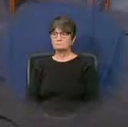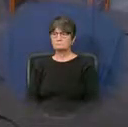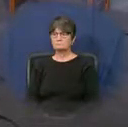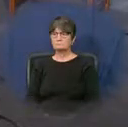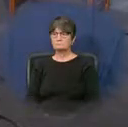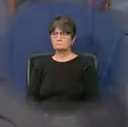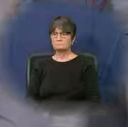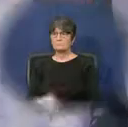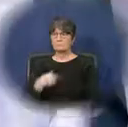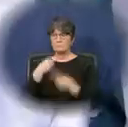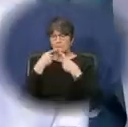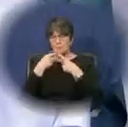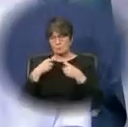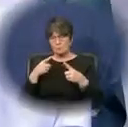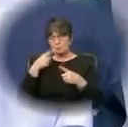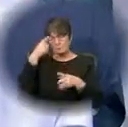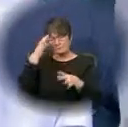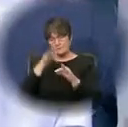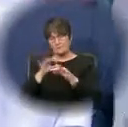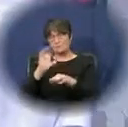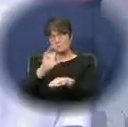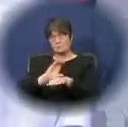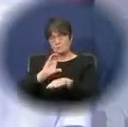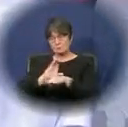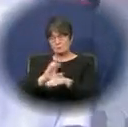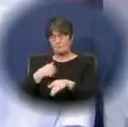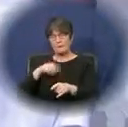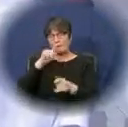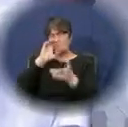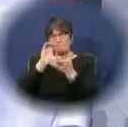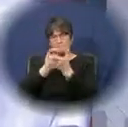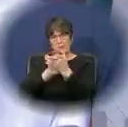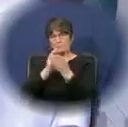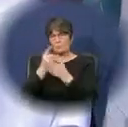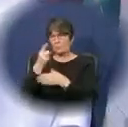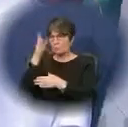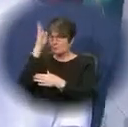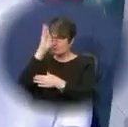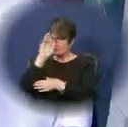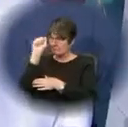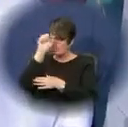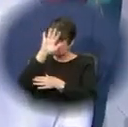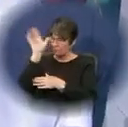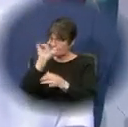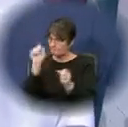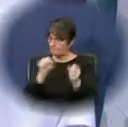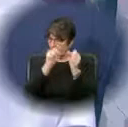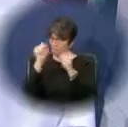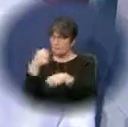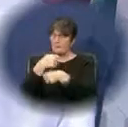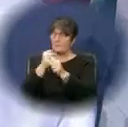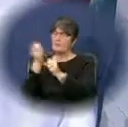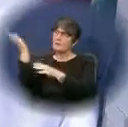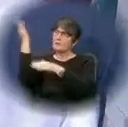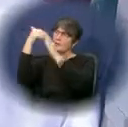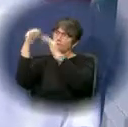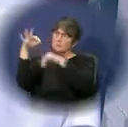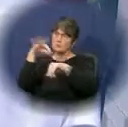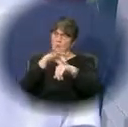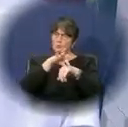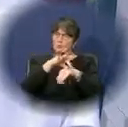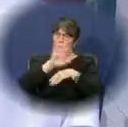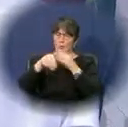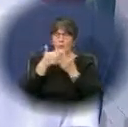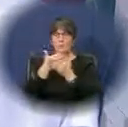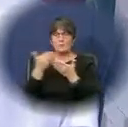And so we profess the great faith of the church. I believe in one God, the Father Almighty, maker of heaven and earth,